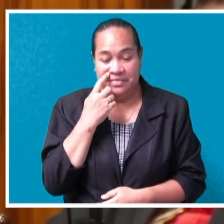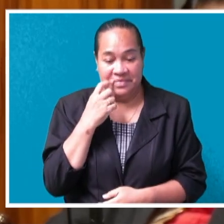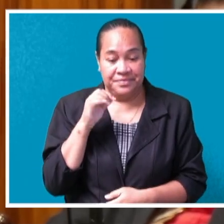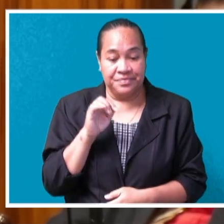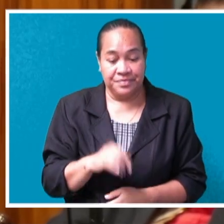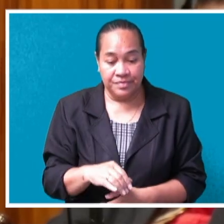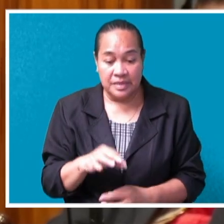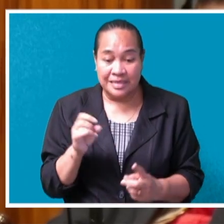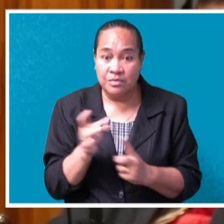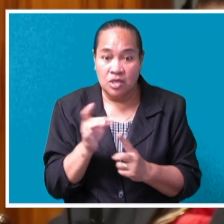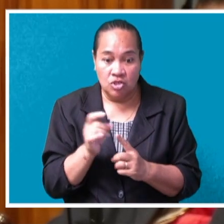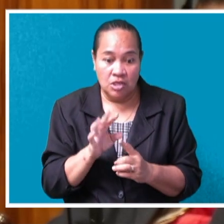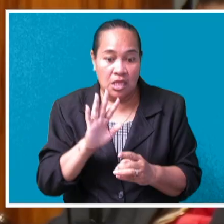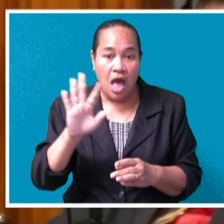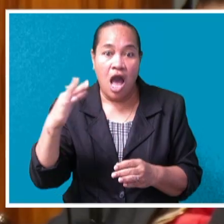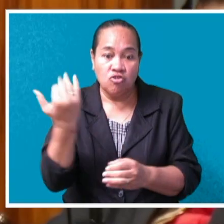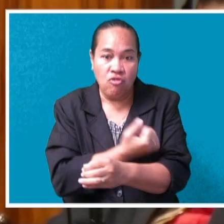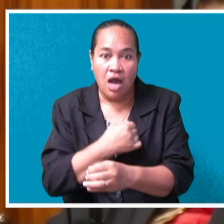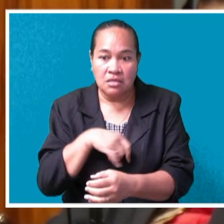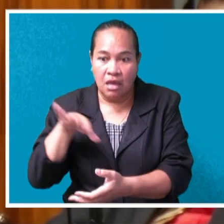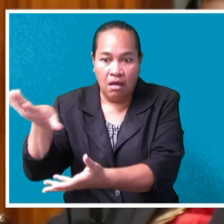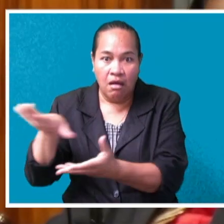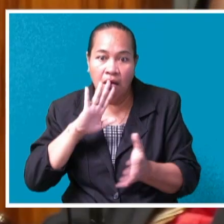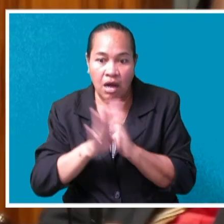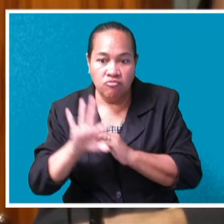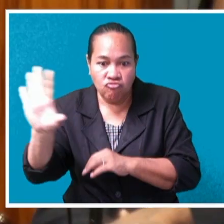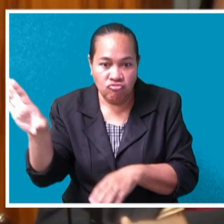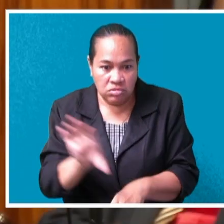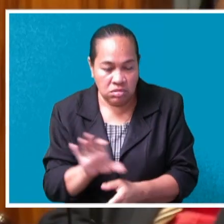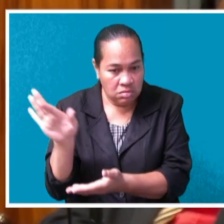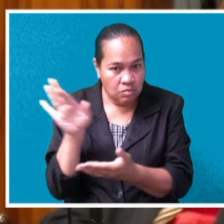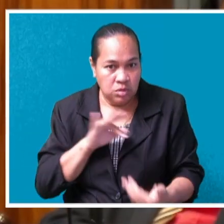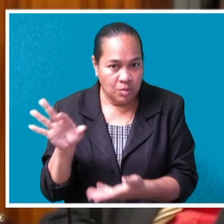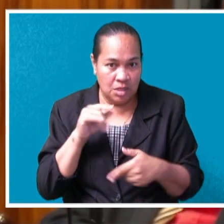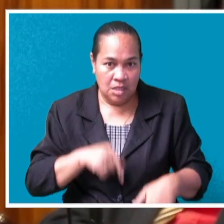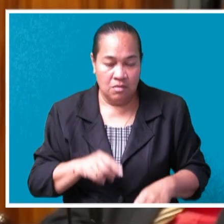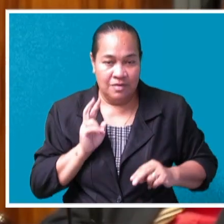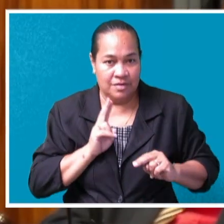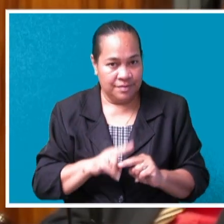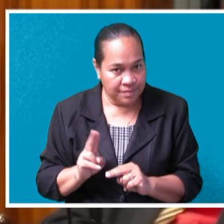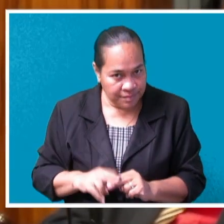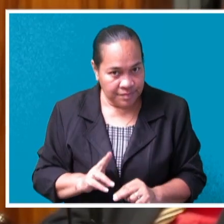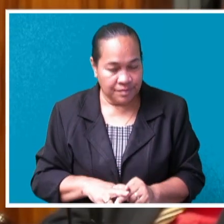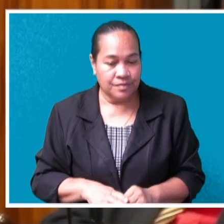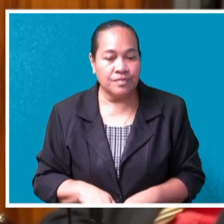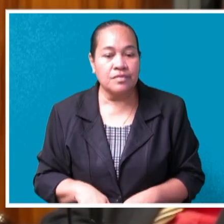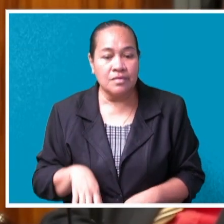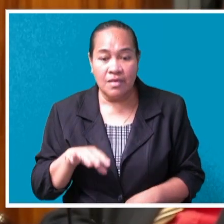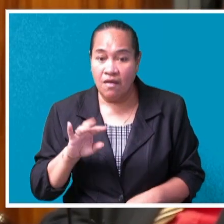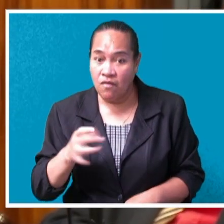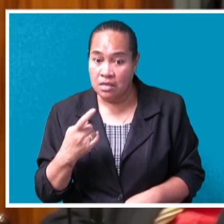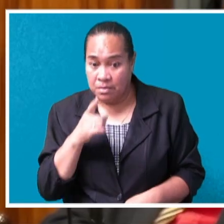movement of drugs into the country. At the same time, Honourable Speaker, the first line of